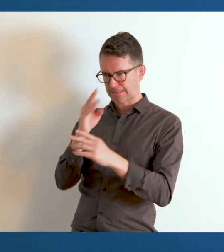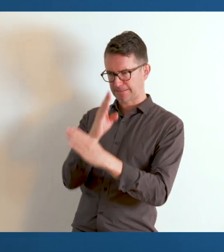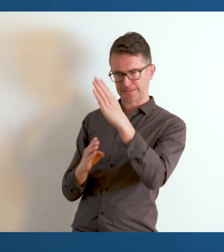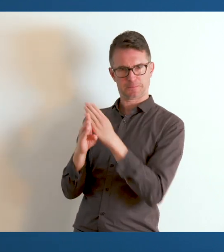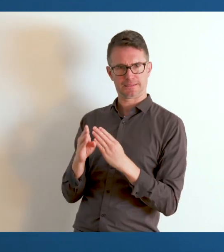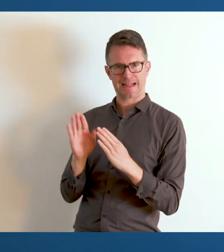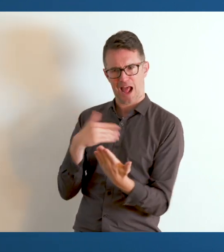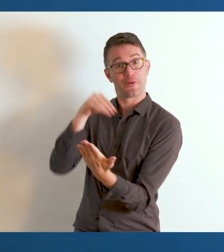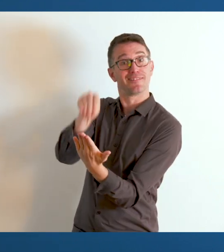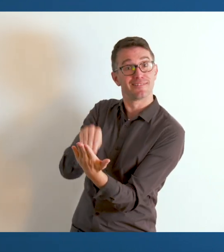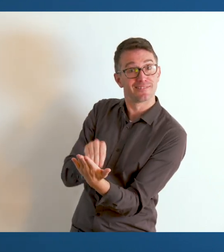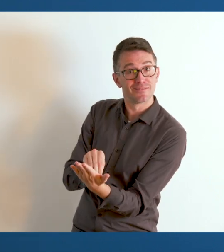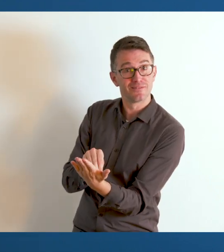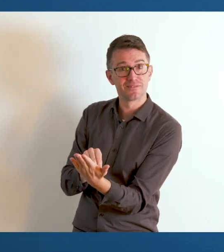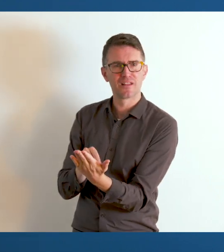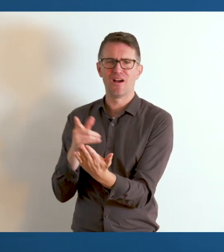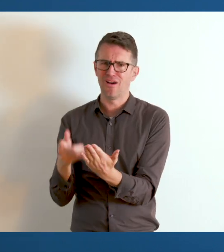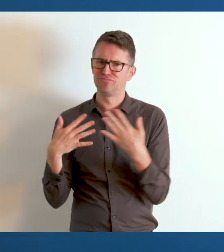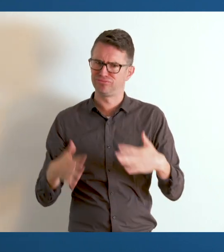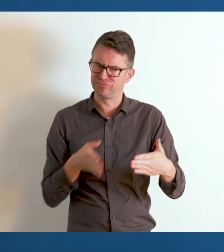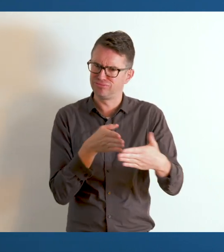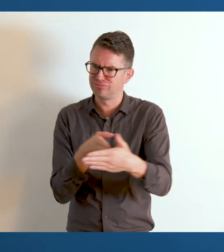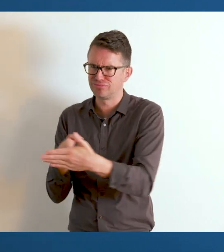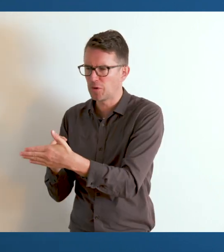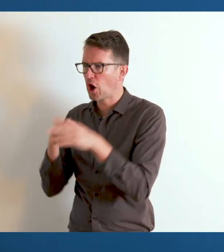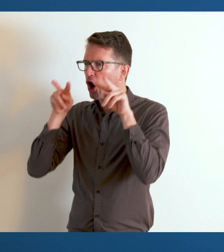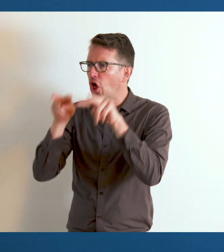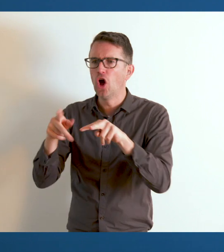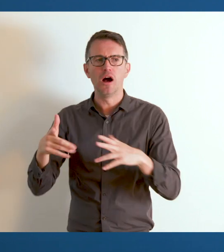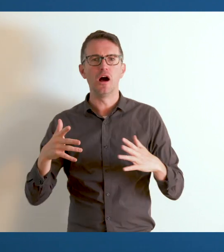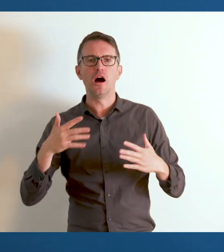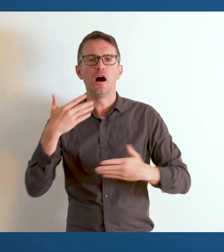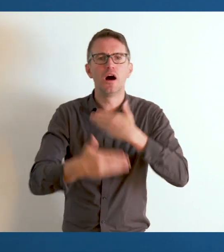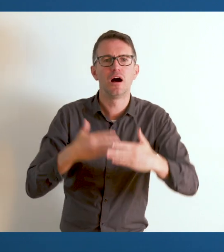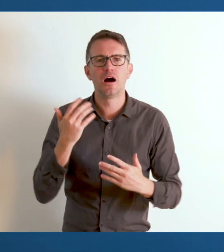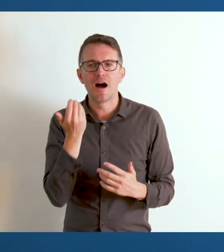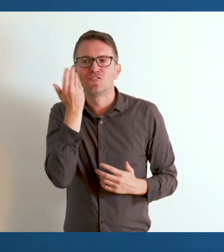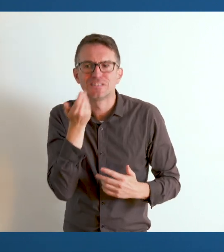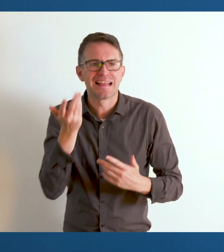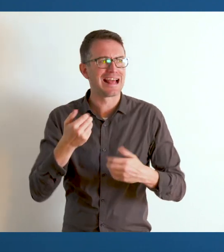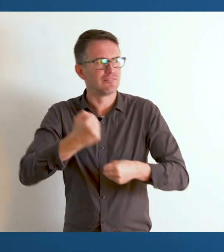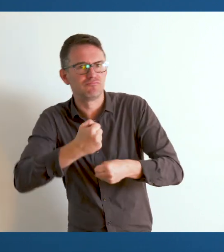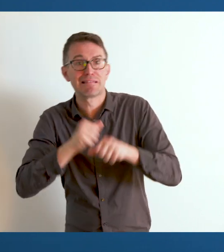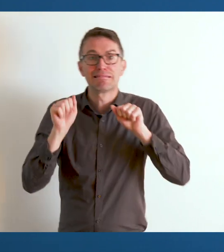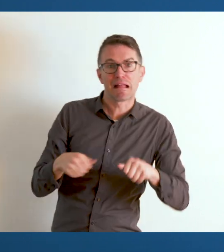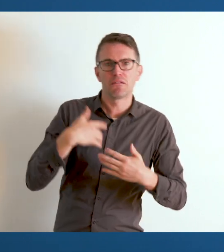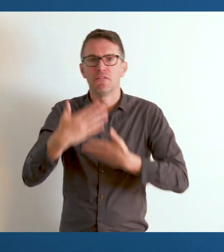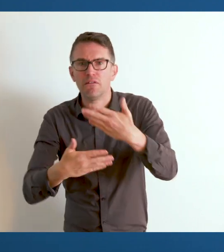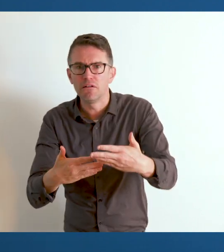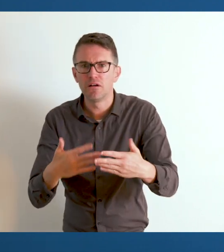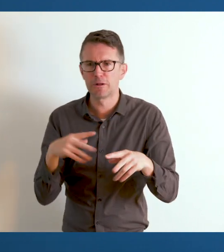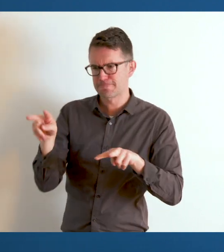who, because of difficulties in these basic universal activities, are at a greater risk than the